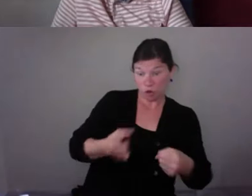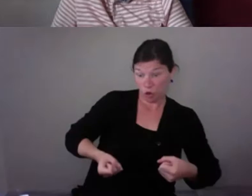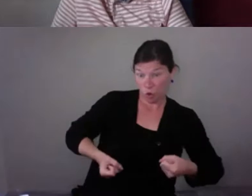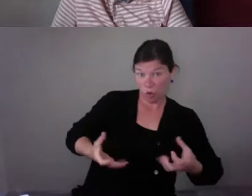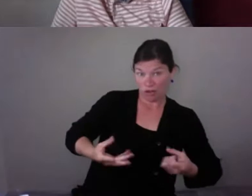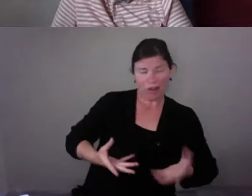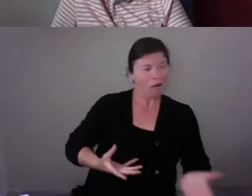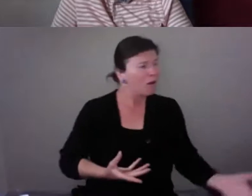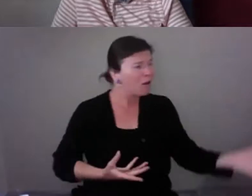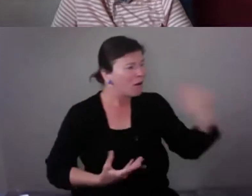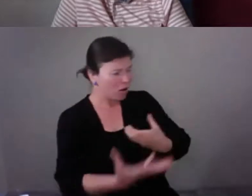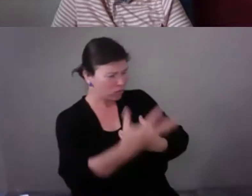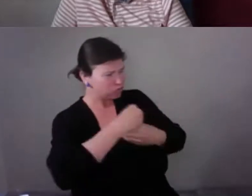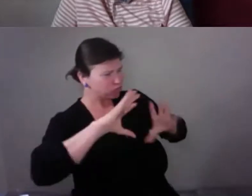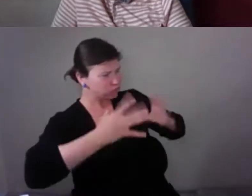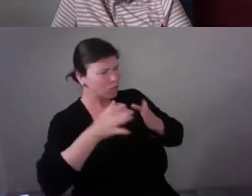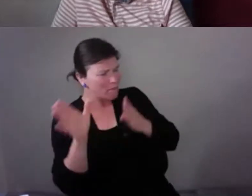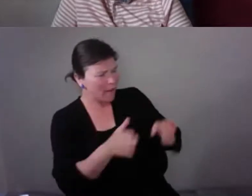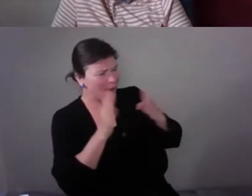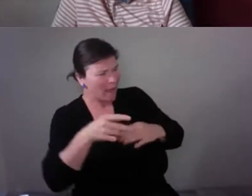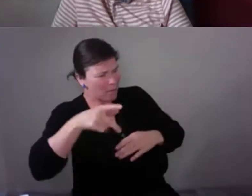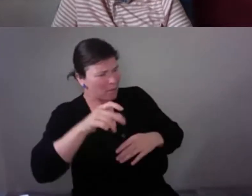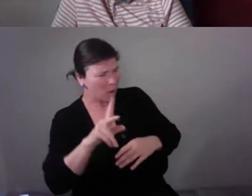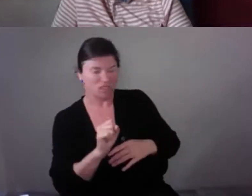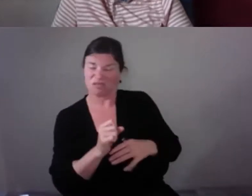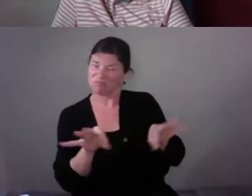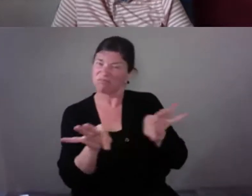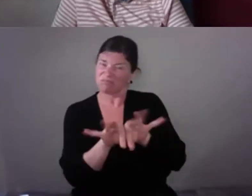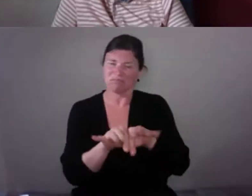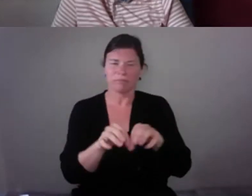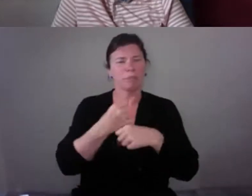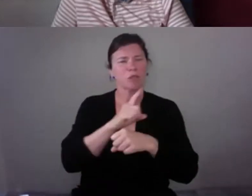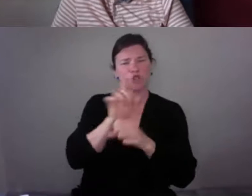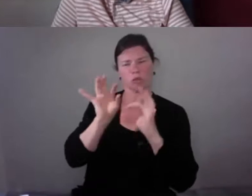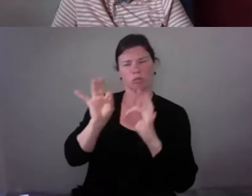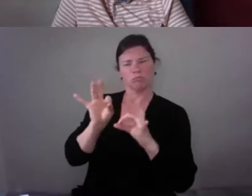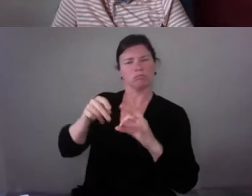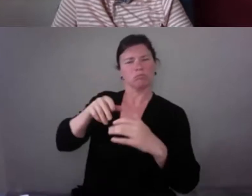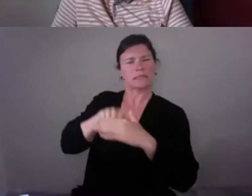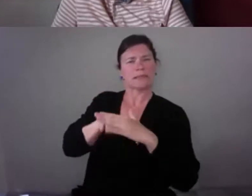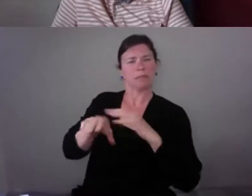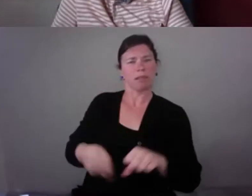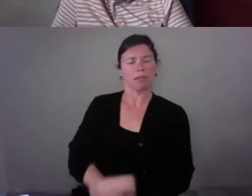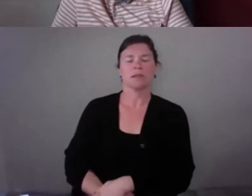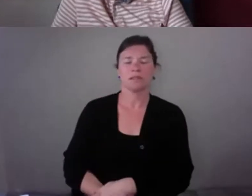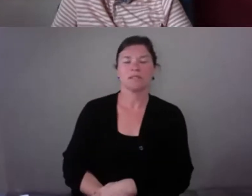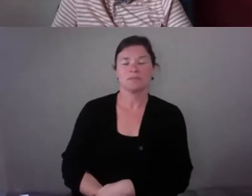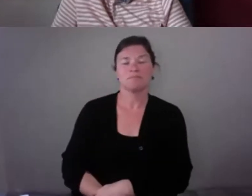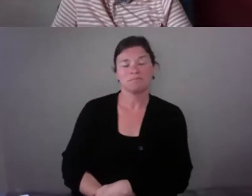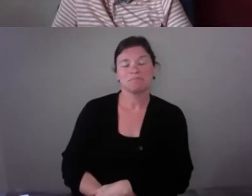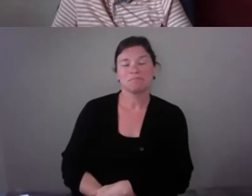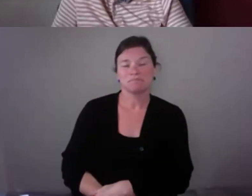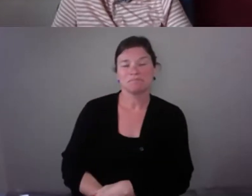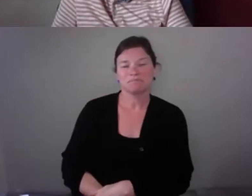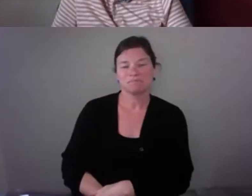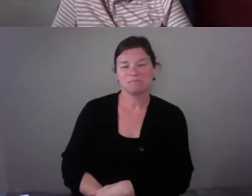that if you have a disability, to make sure they have someone on the planning group to make sure that the